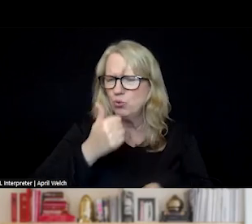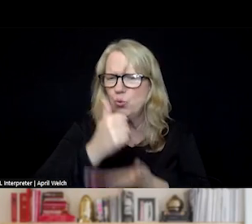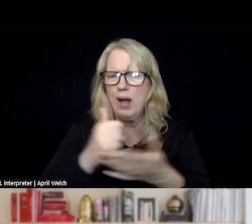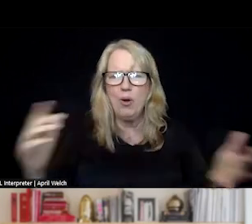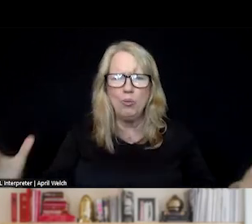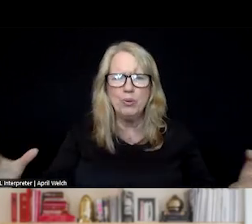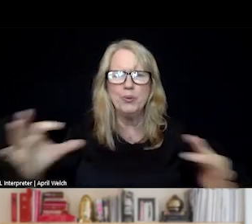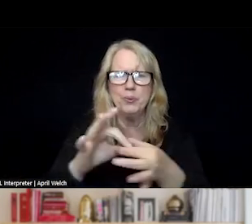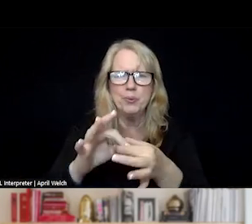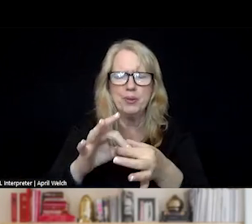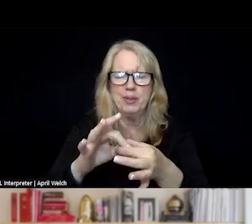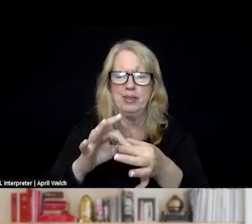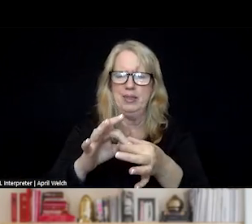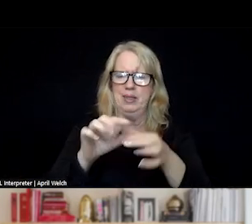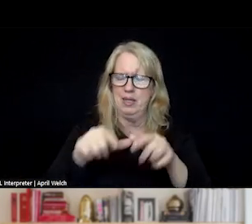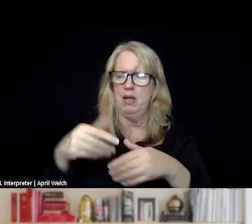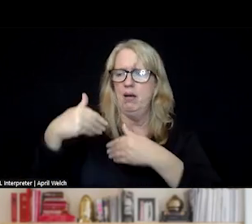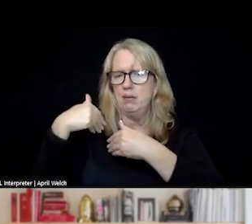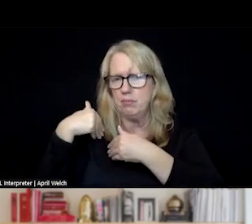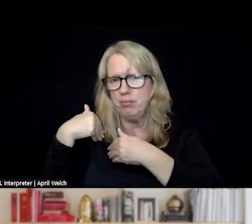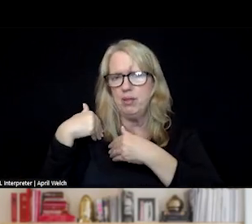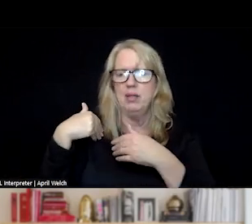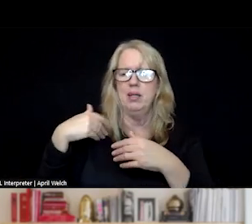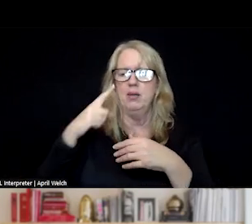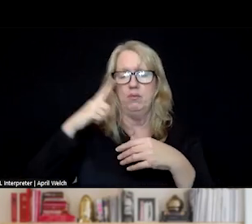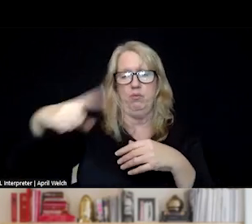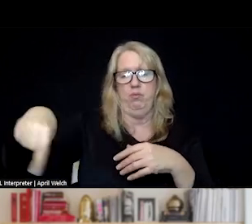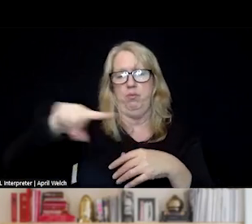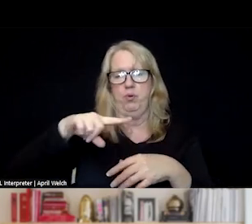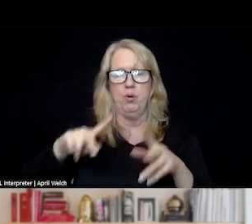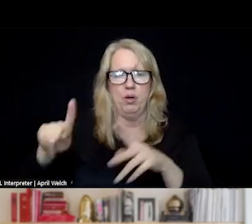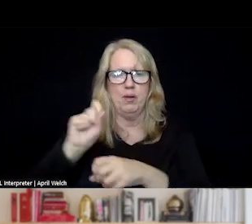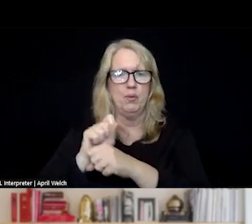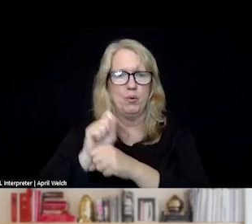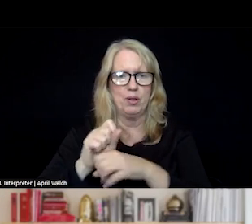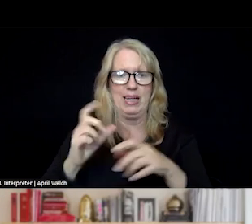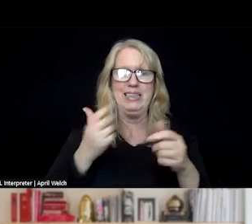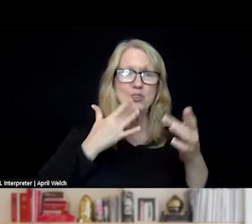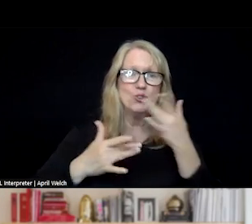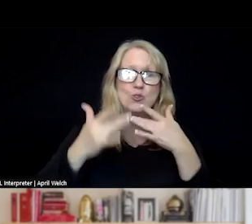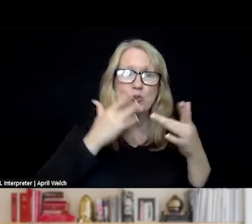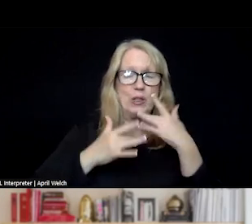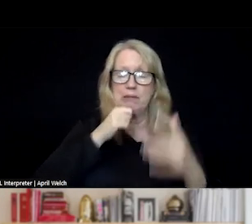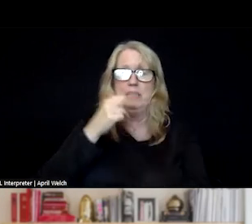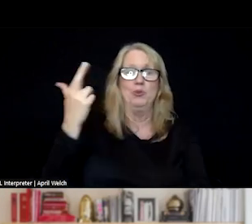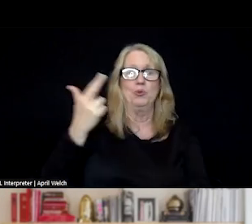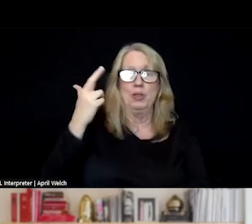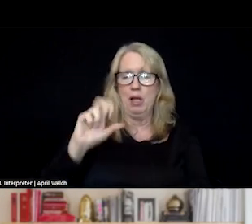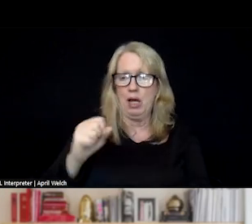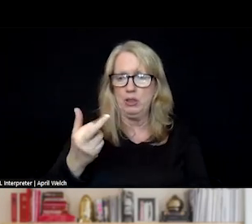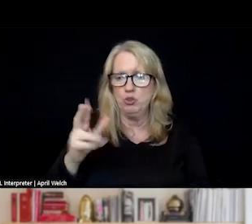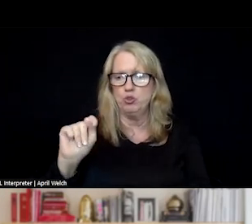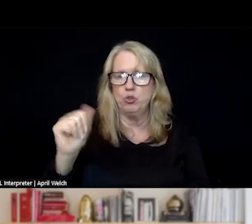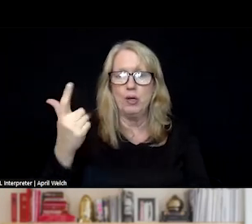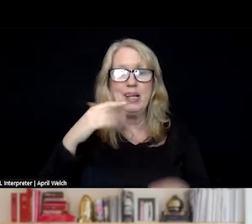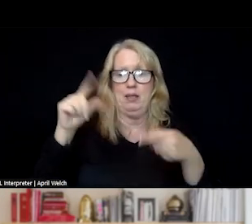of the burden on the workforce and the shortage? I didn't know there was a shortage until I started